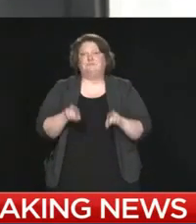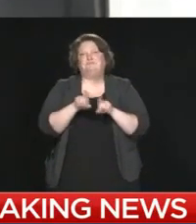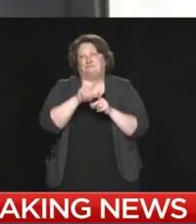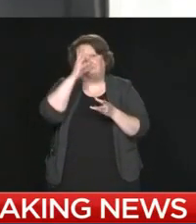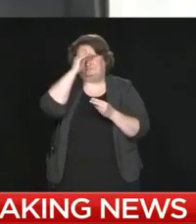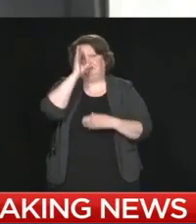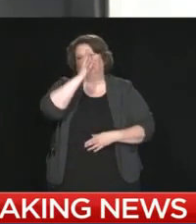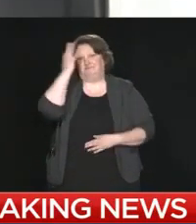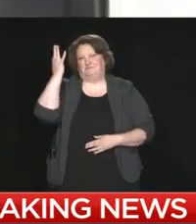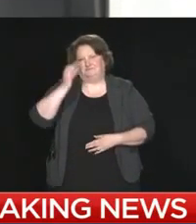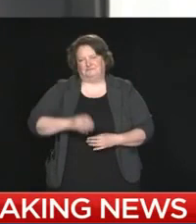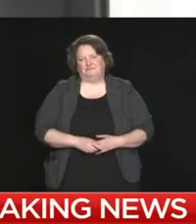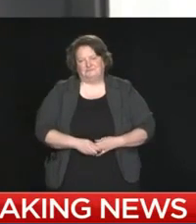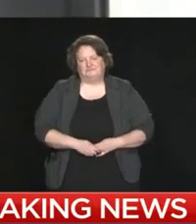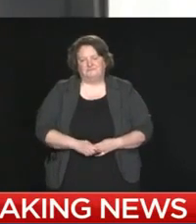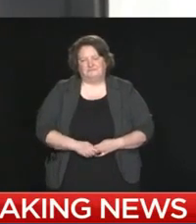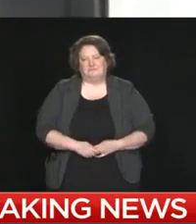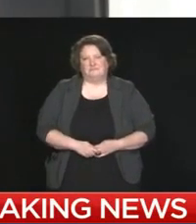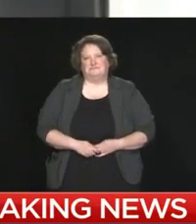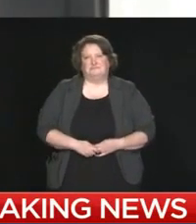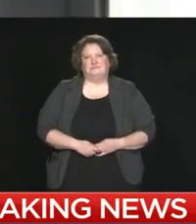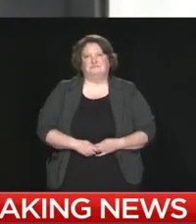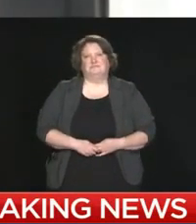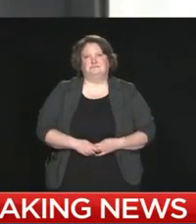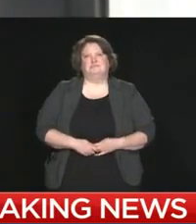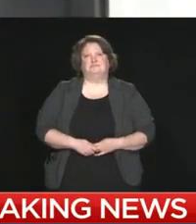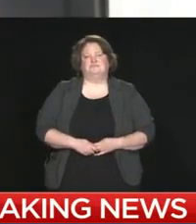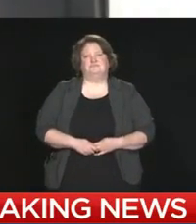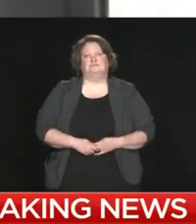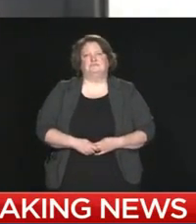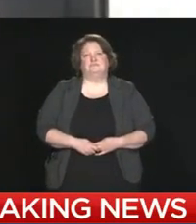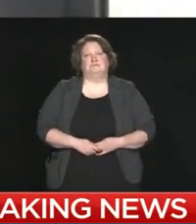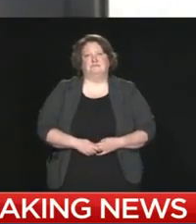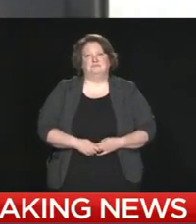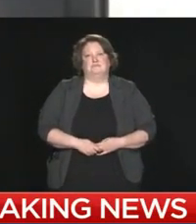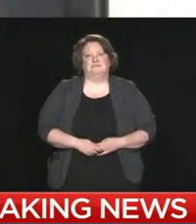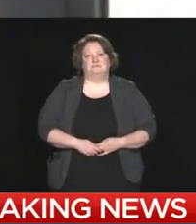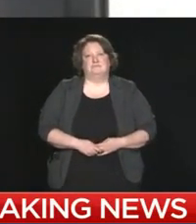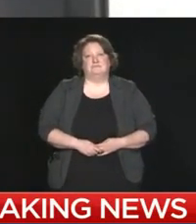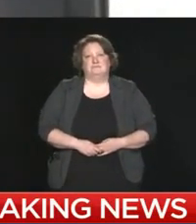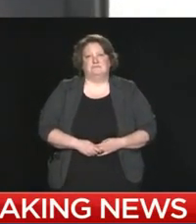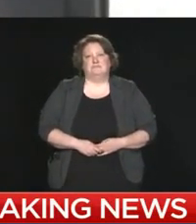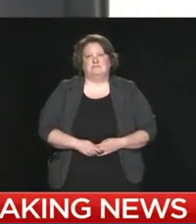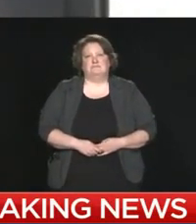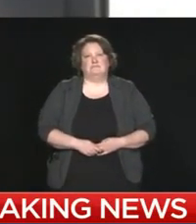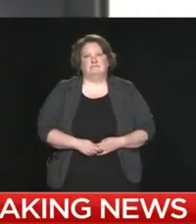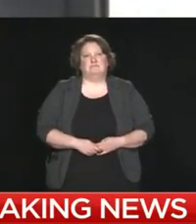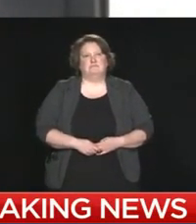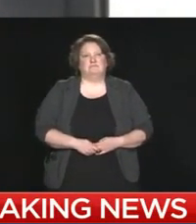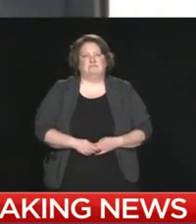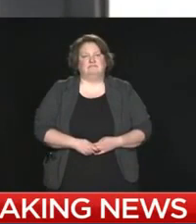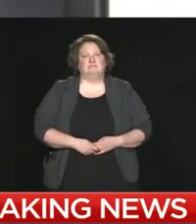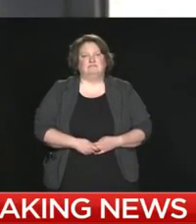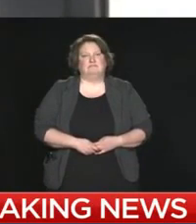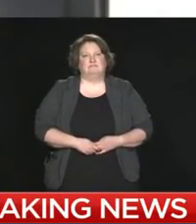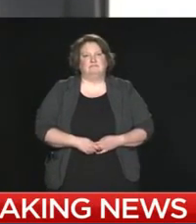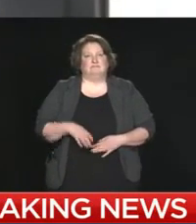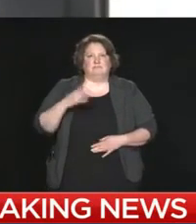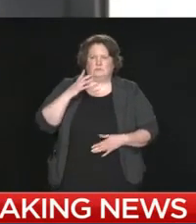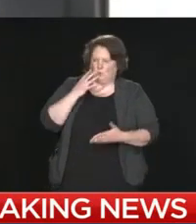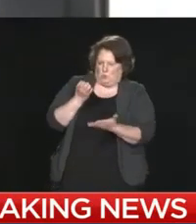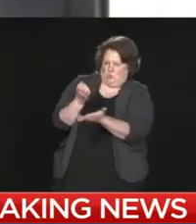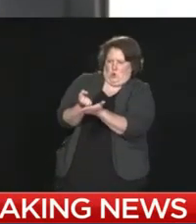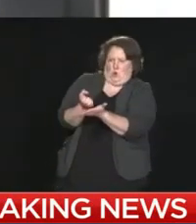La réalité, c'est que de créer des prévisions sur... To create forecasts on what our economy might look like once it